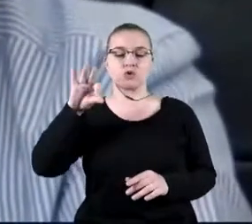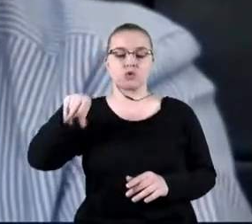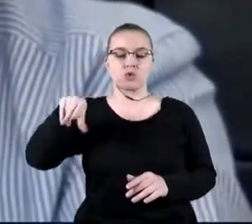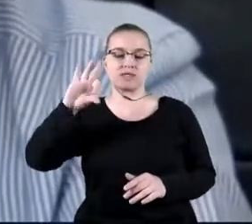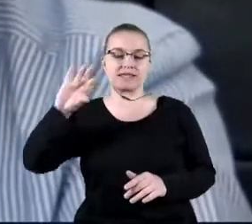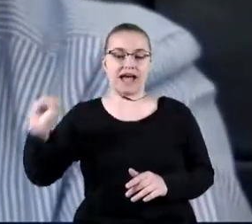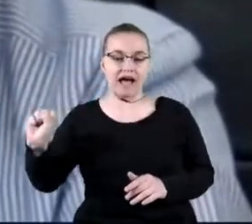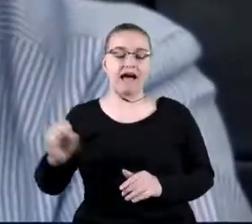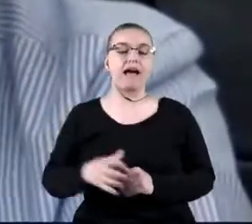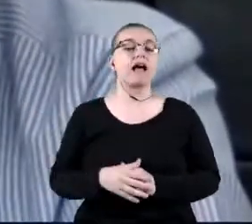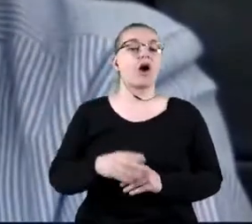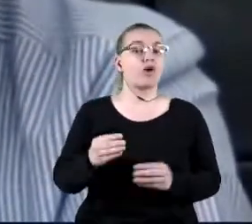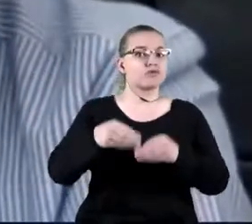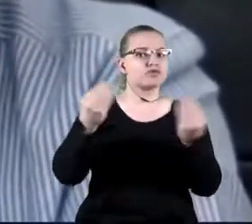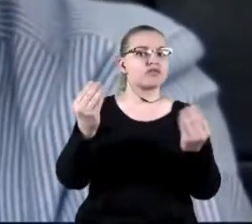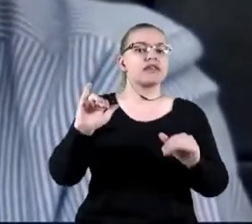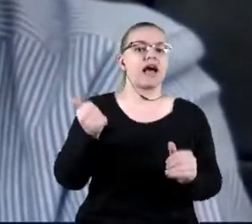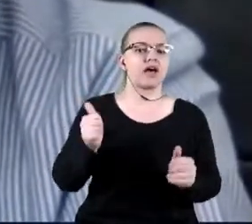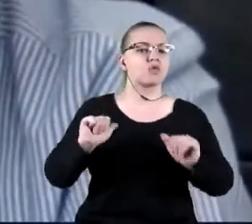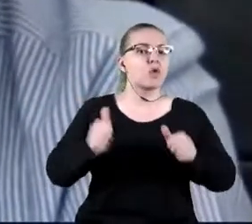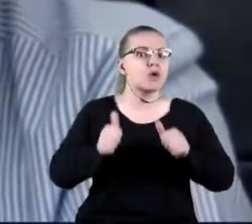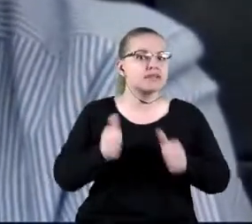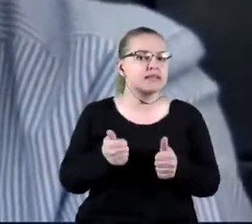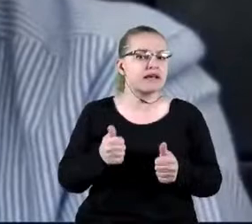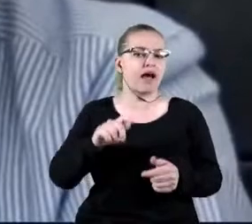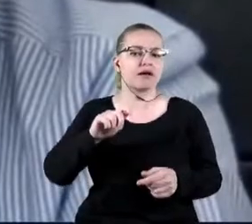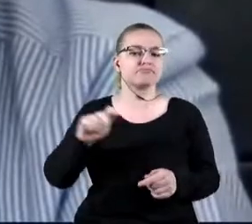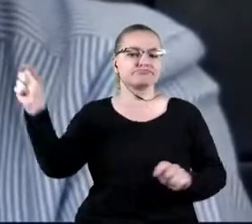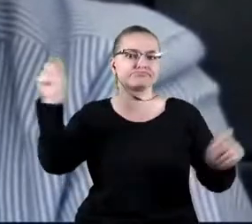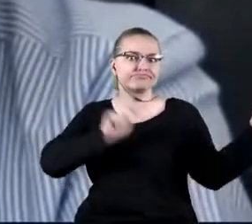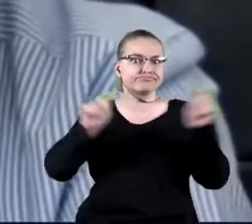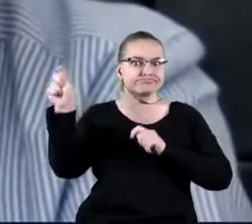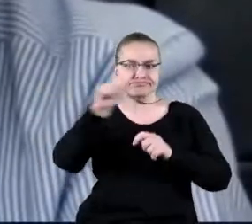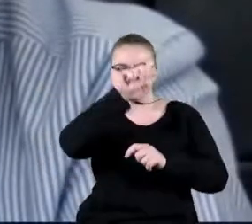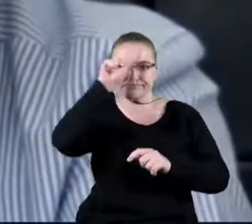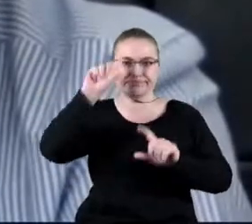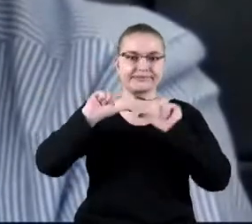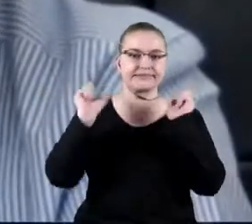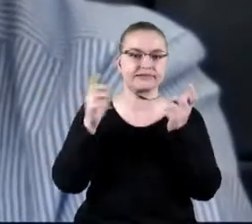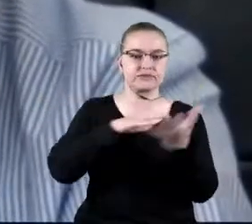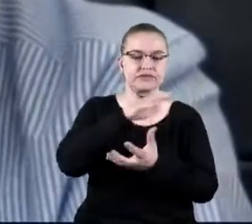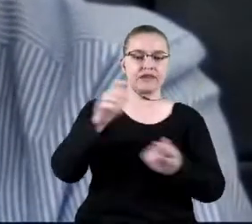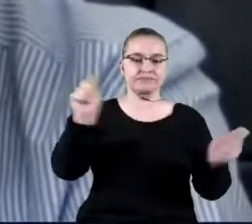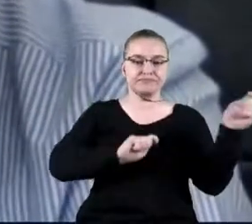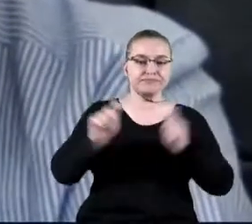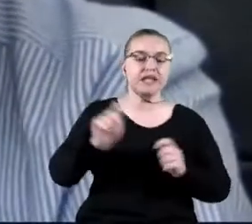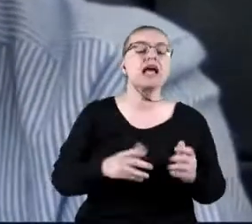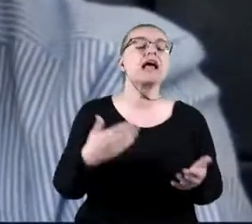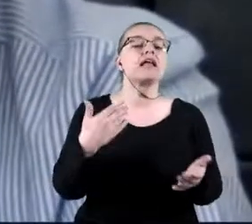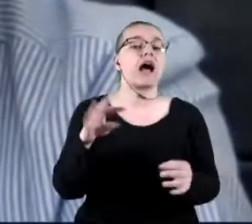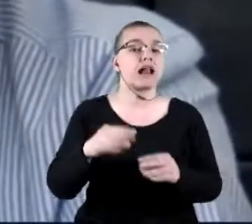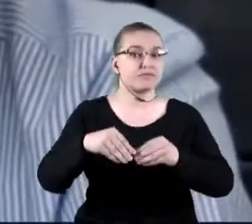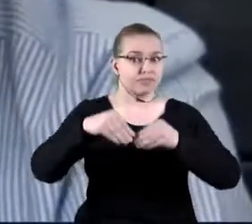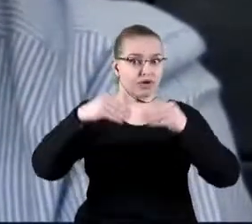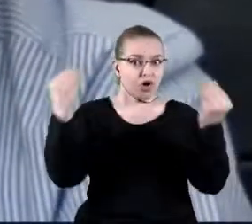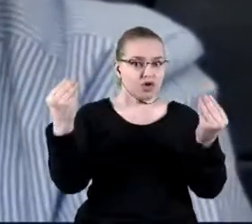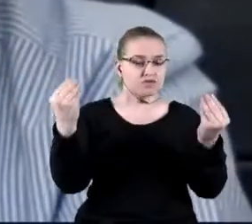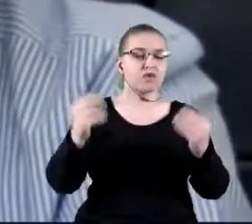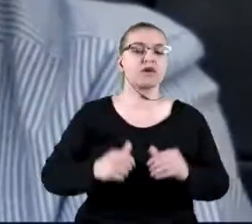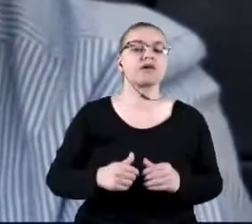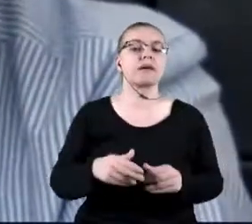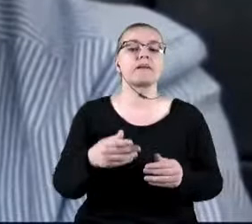Sukta in Polish, has developed thanks to tourism, and this